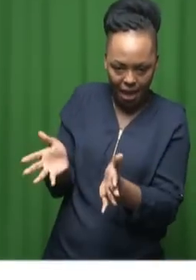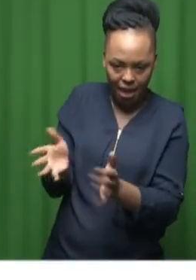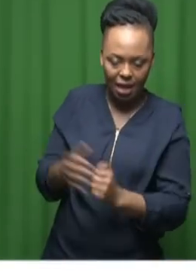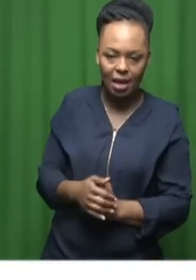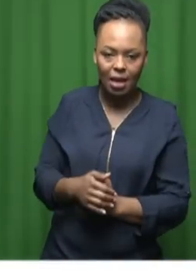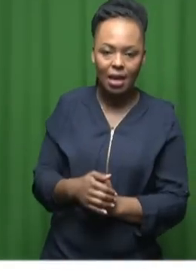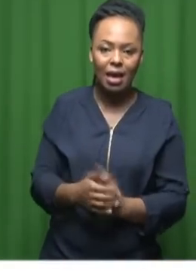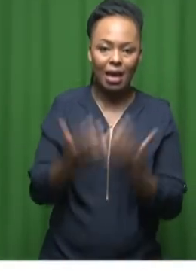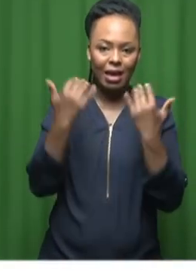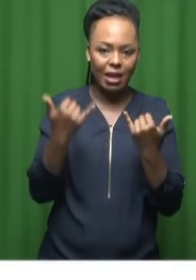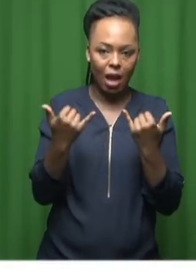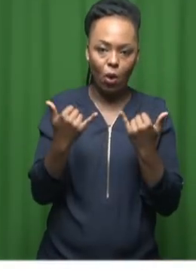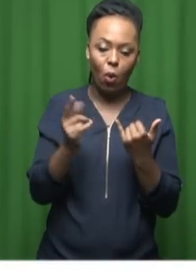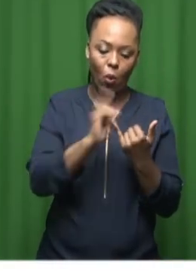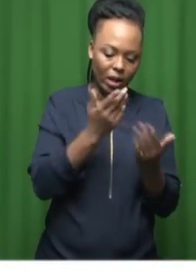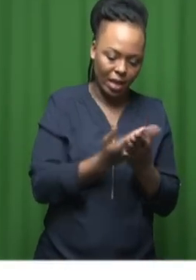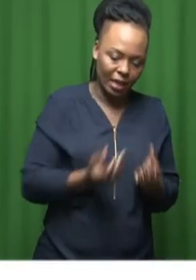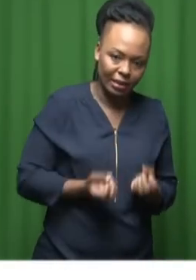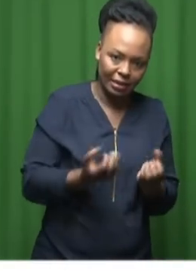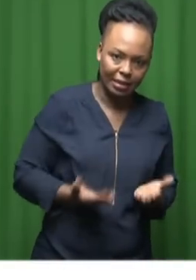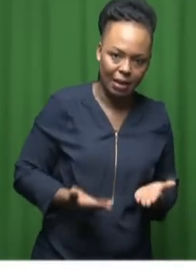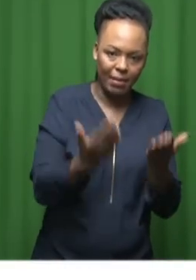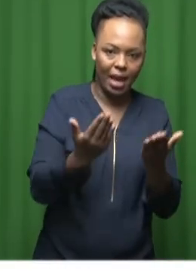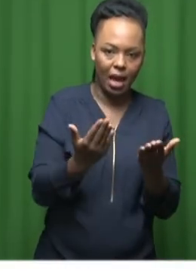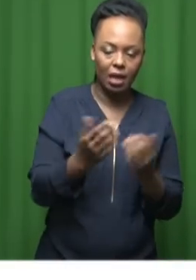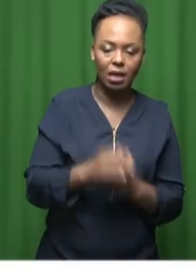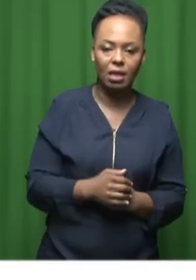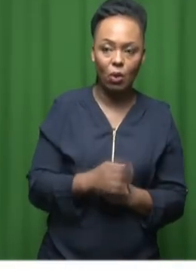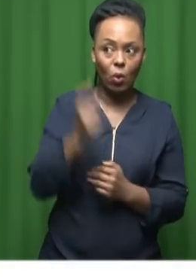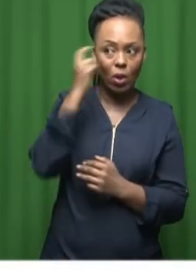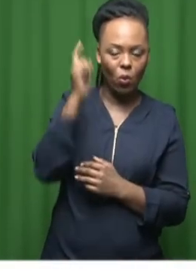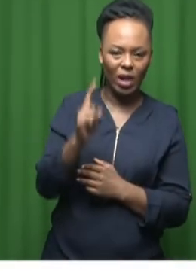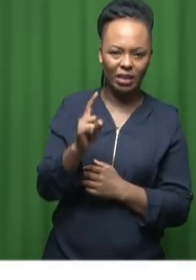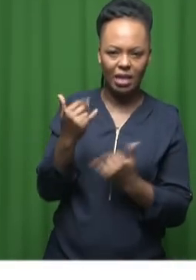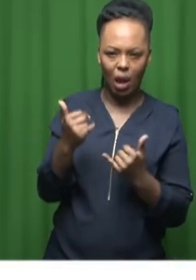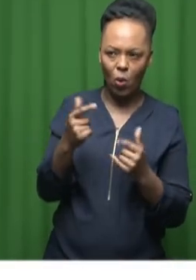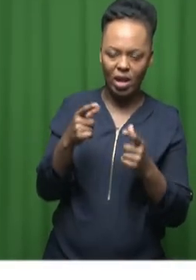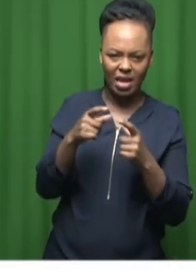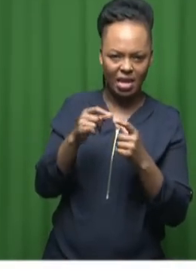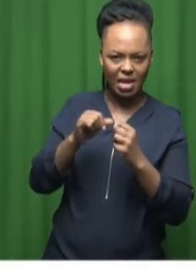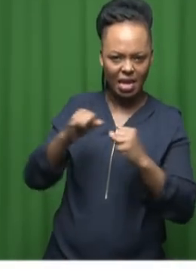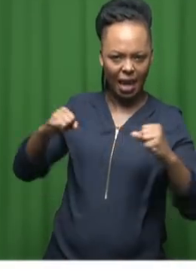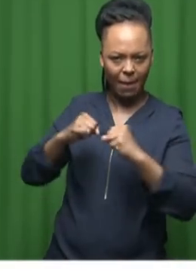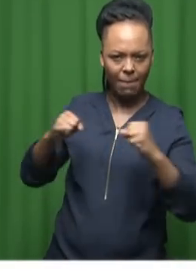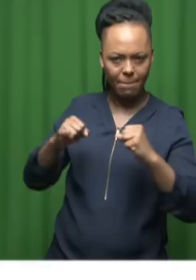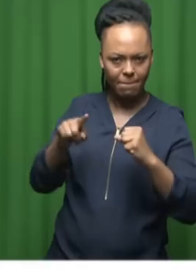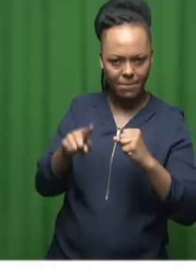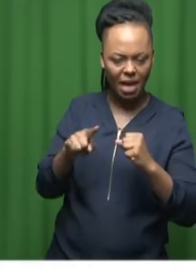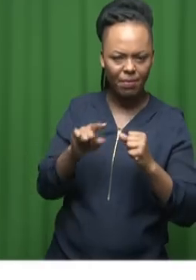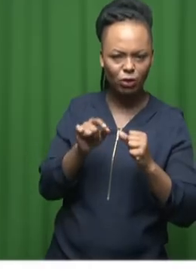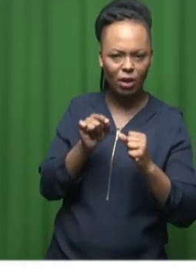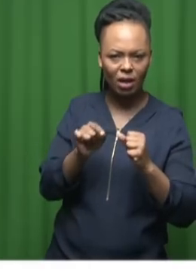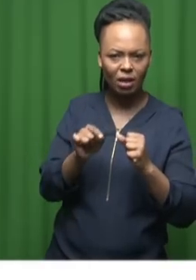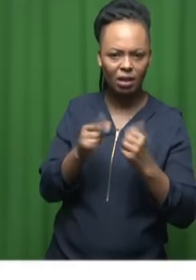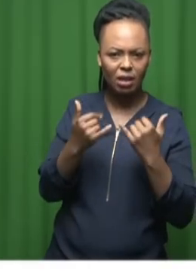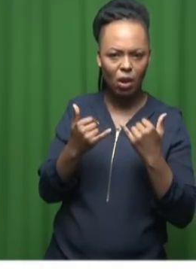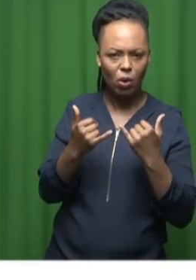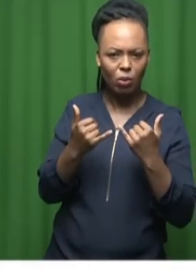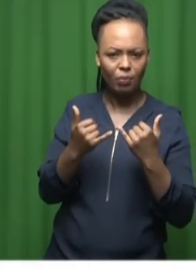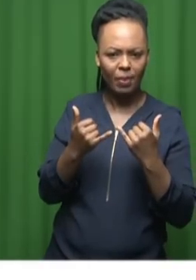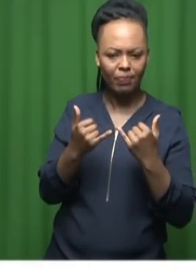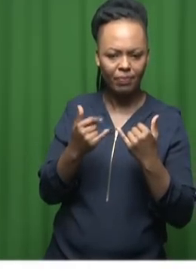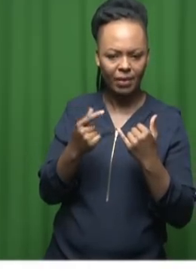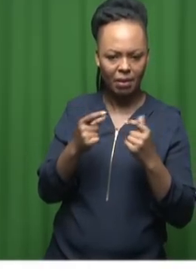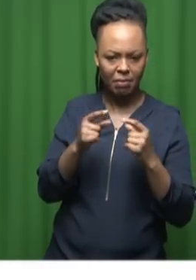we're able to supply in the line is, guess what? What's that gap? That gap is the shortfall, and that's what leads